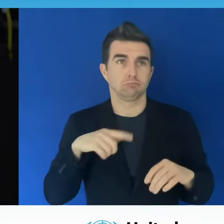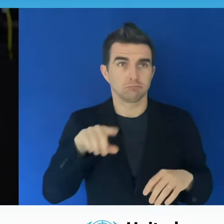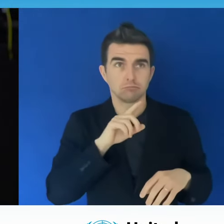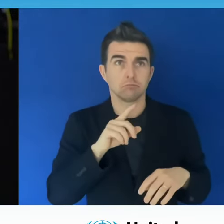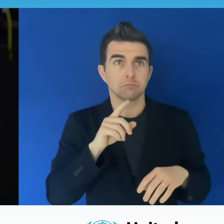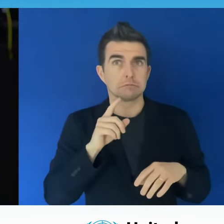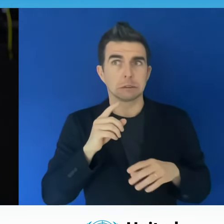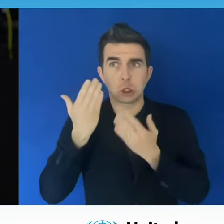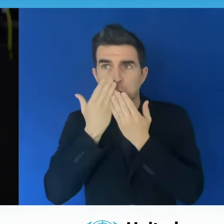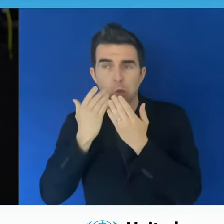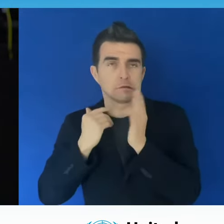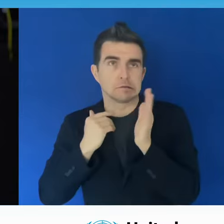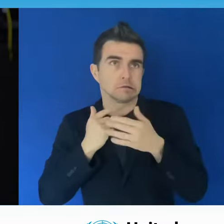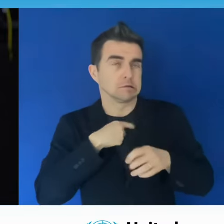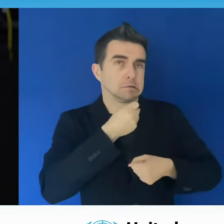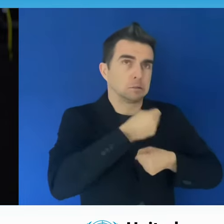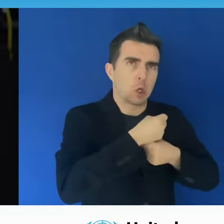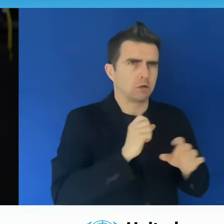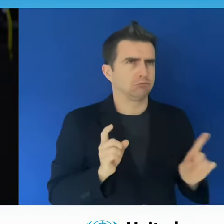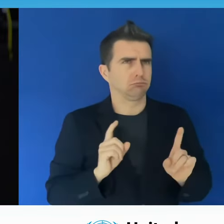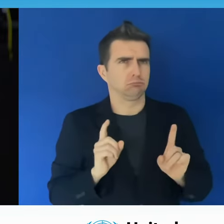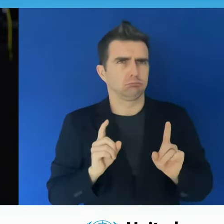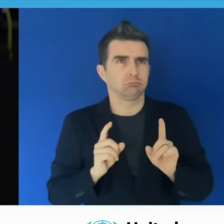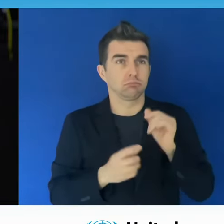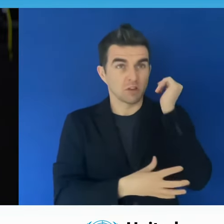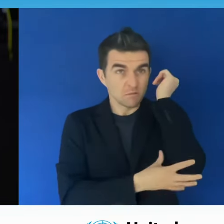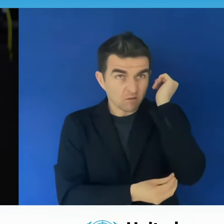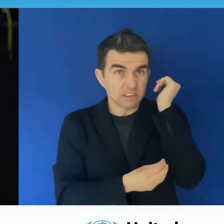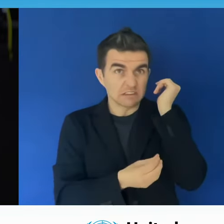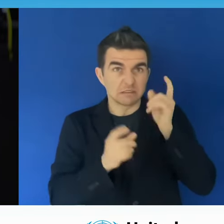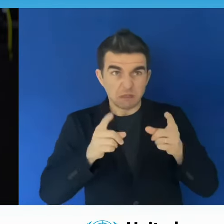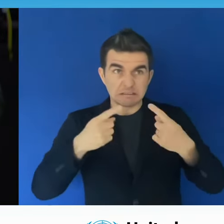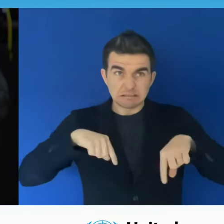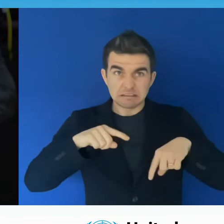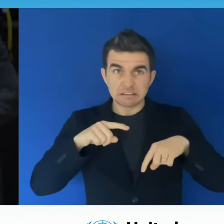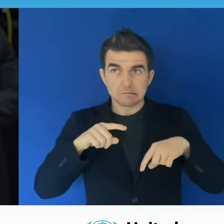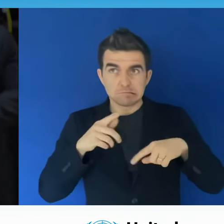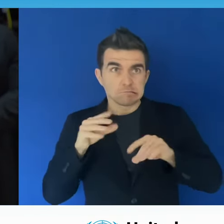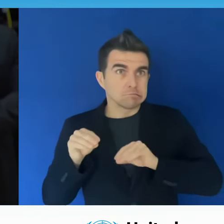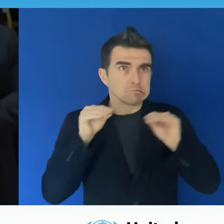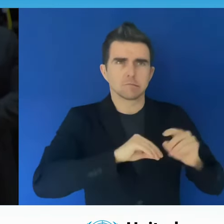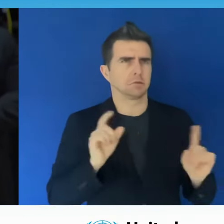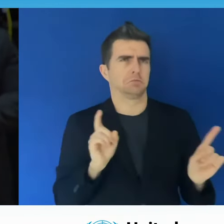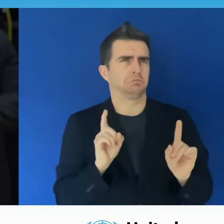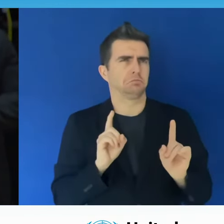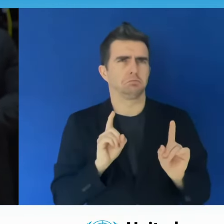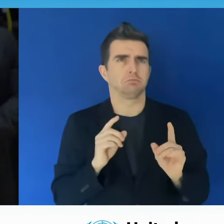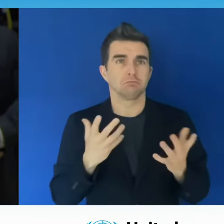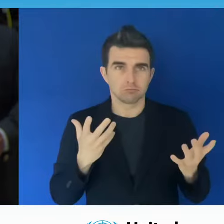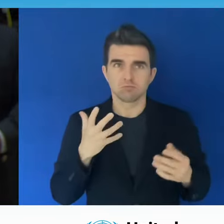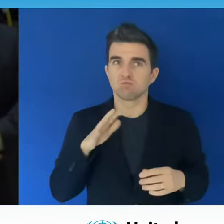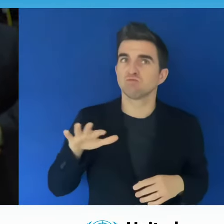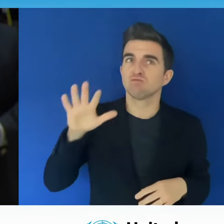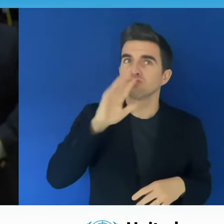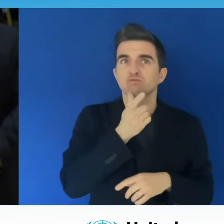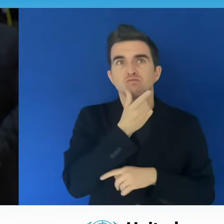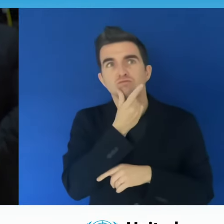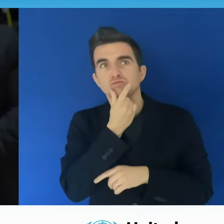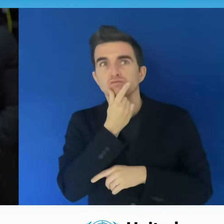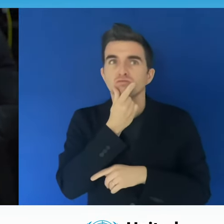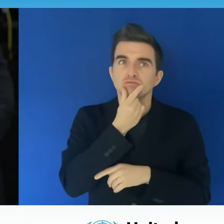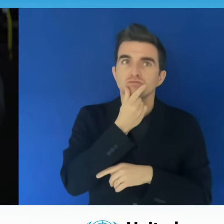countries. A world where selfish decisions made by individuals and firms do not lead to climate crisis,